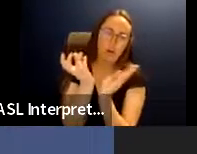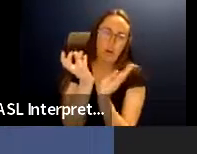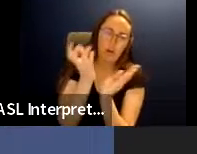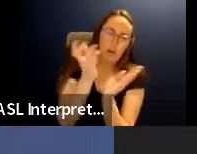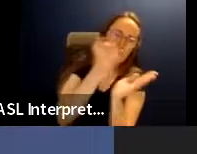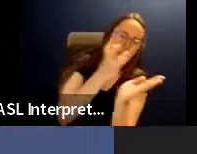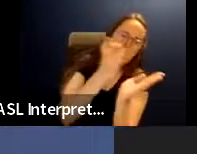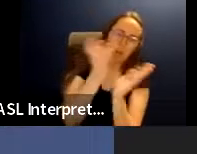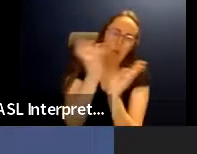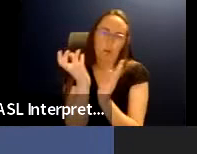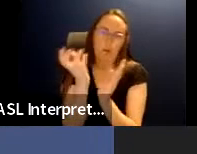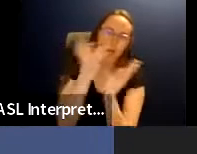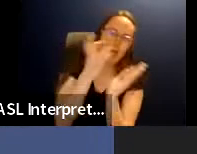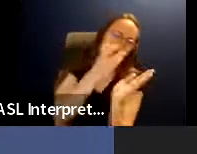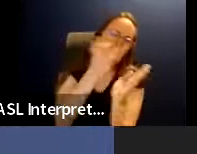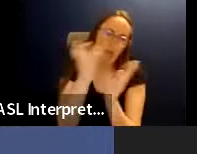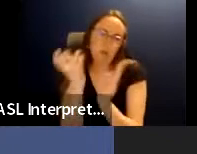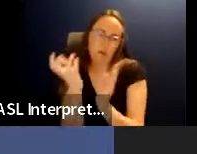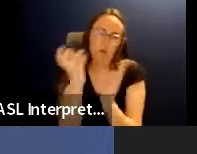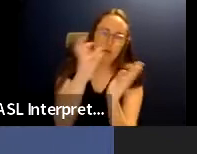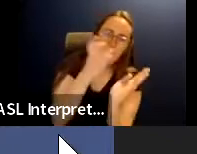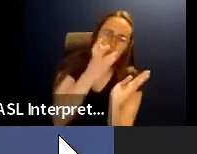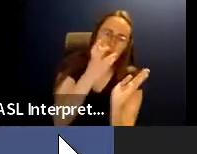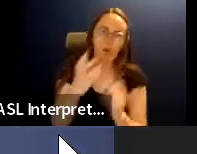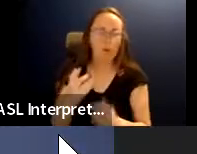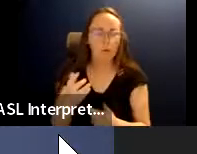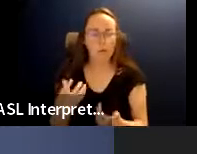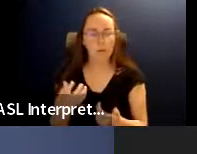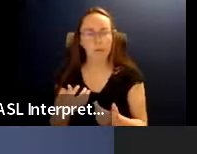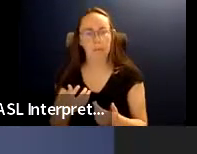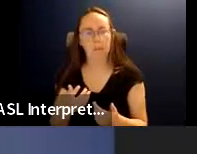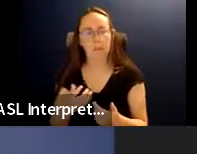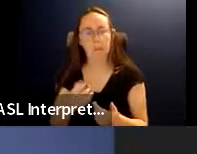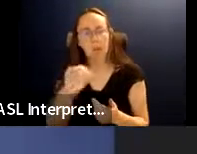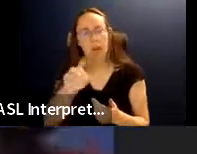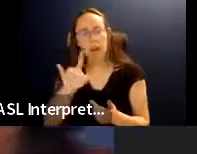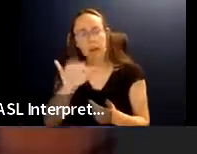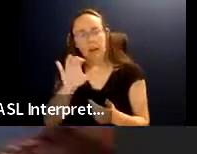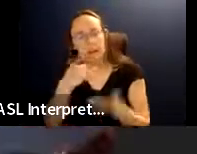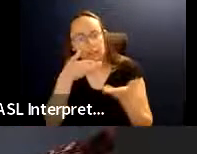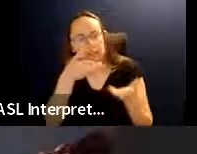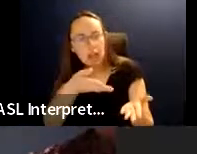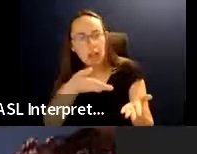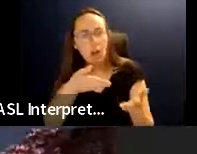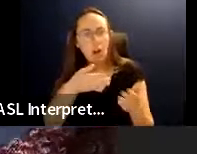just got the wire here and put the dice in there and